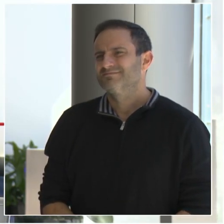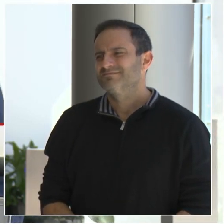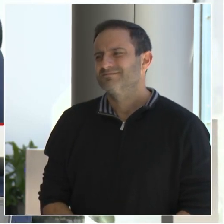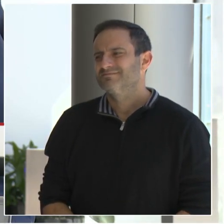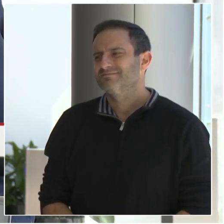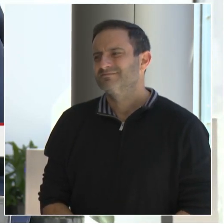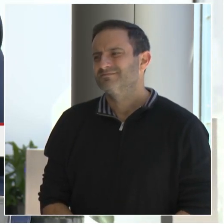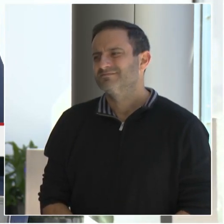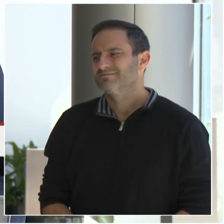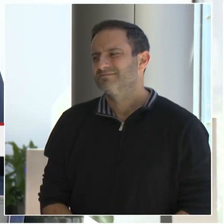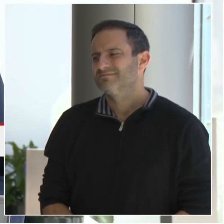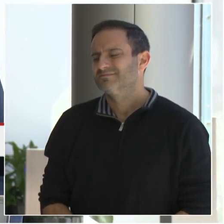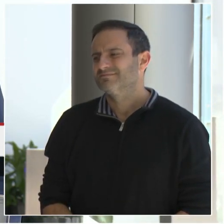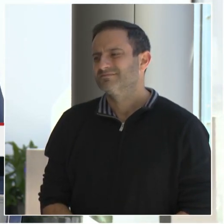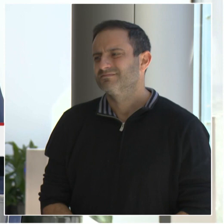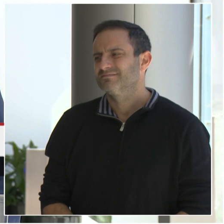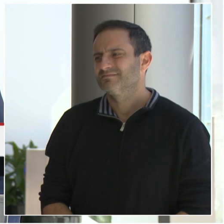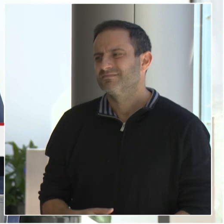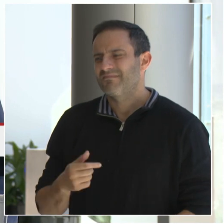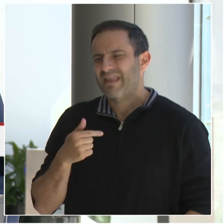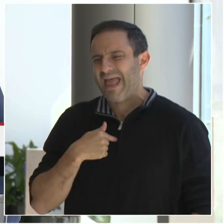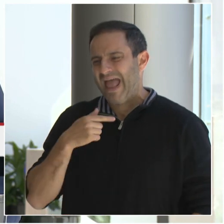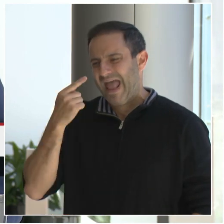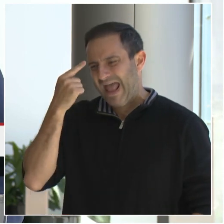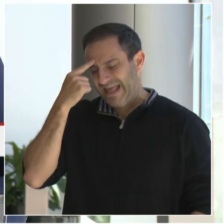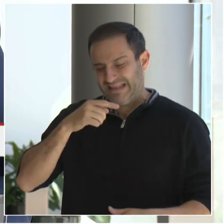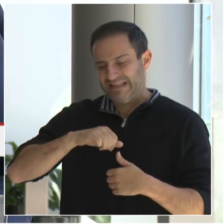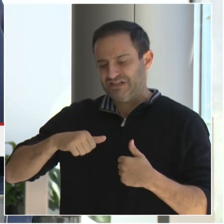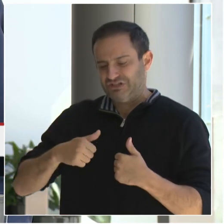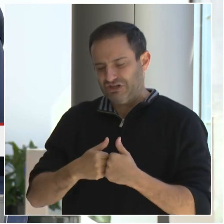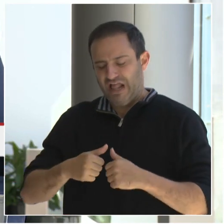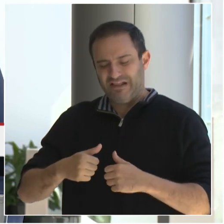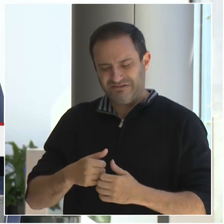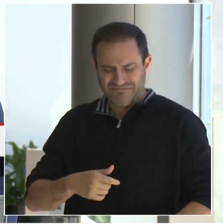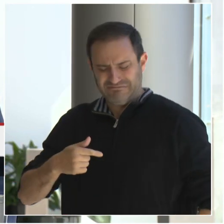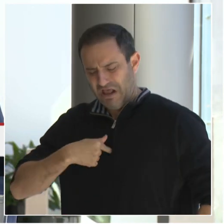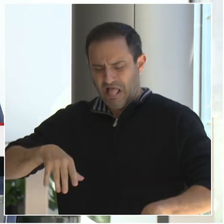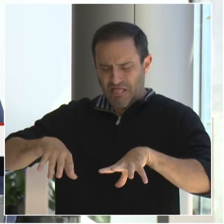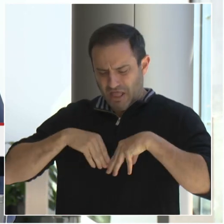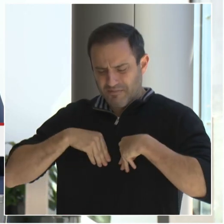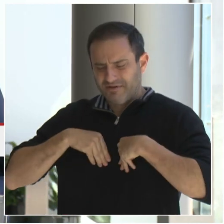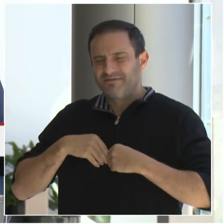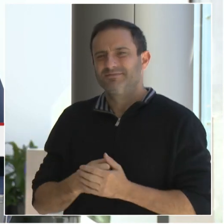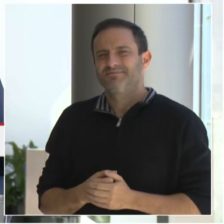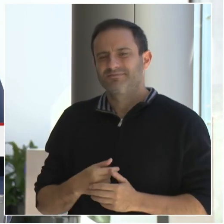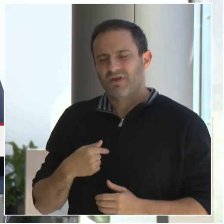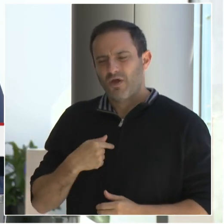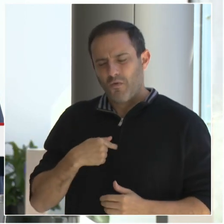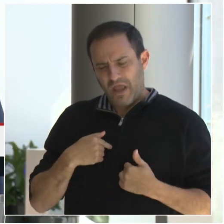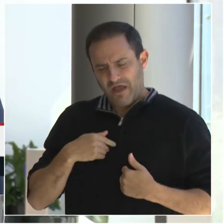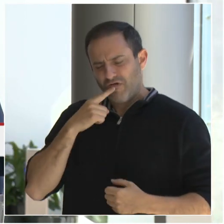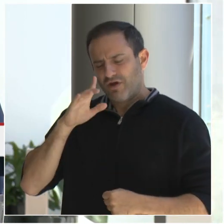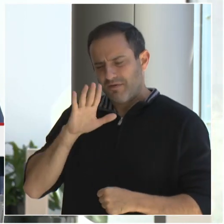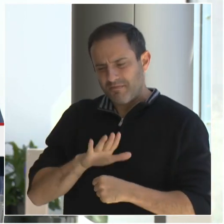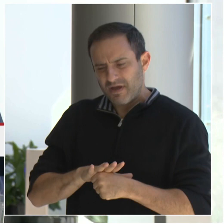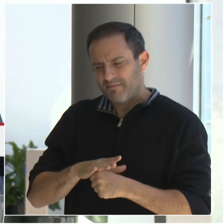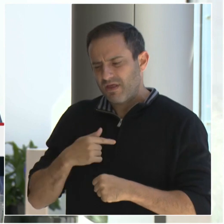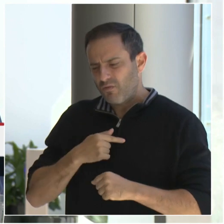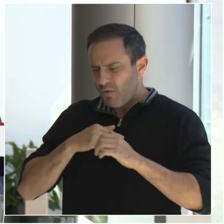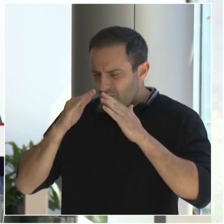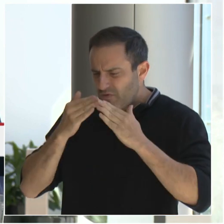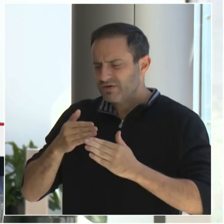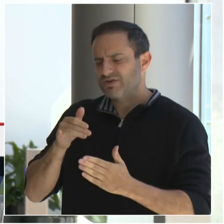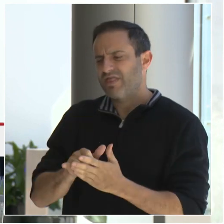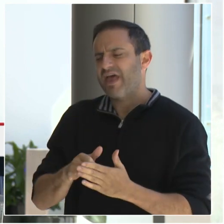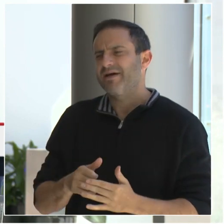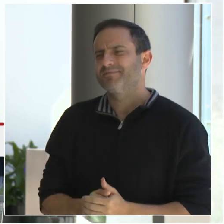I think that was a challenge that for me to accept. So, but you got our commitment, Mayor, that we are laser focused on that and